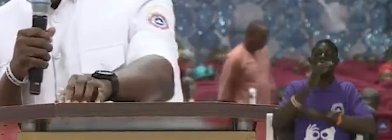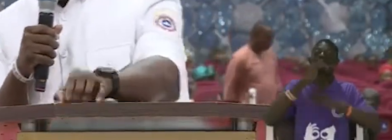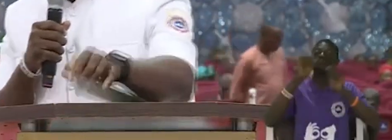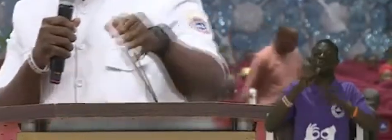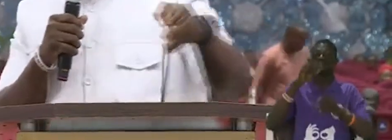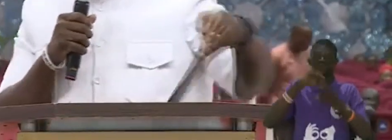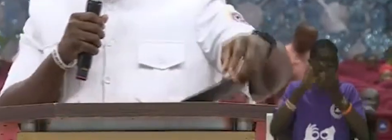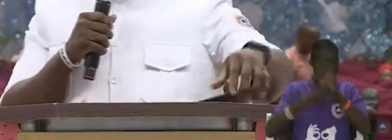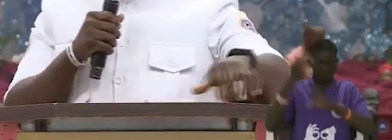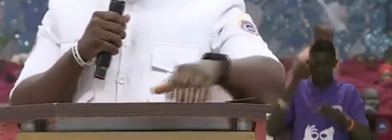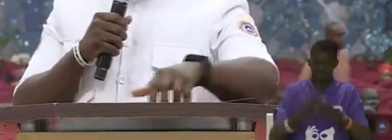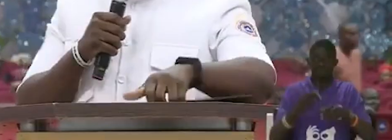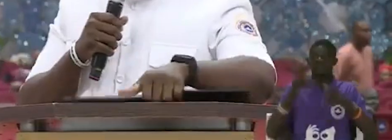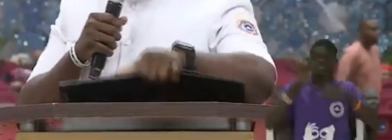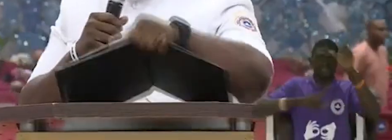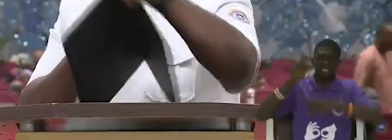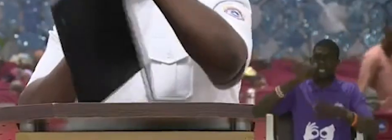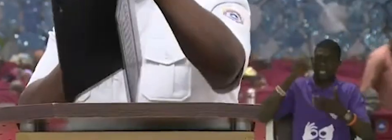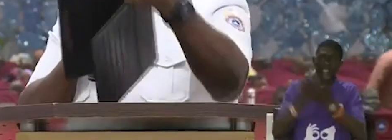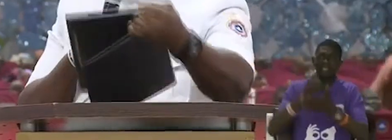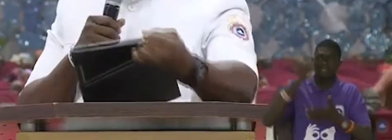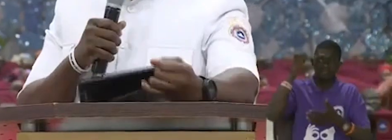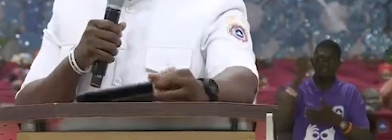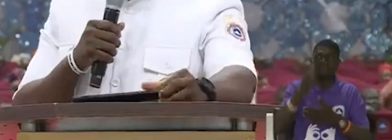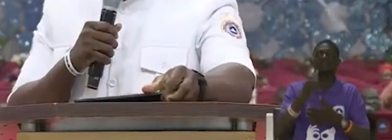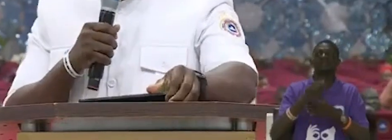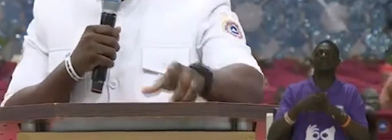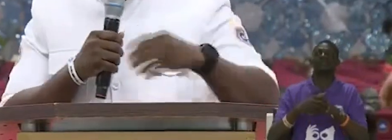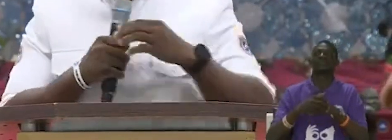Come on, let your amen have that dominating shout.